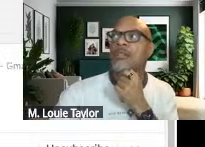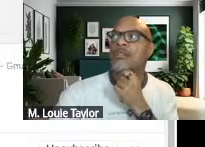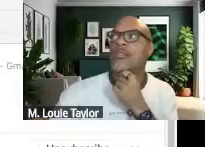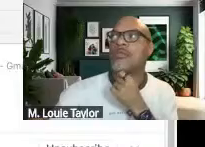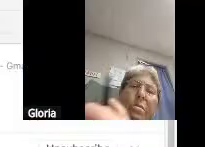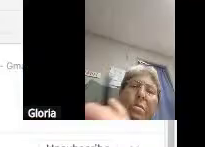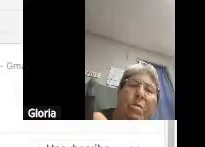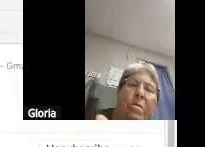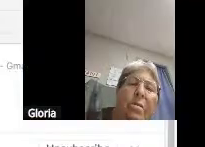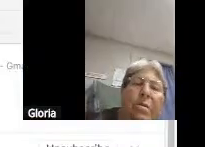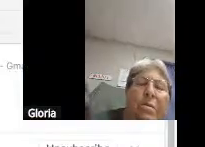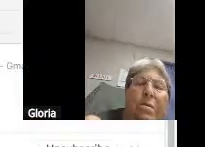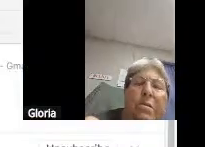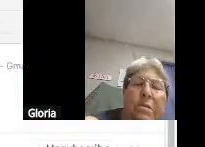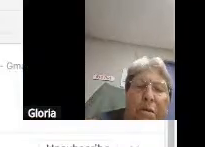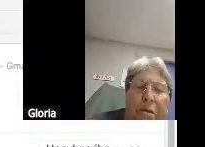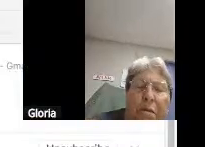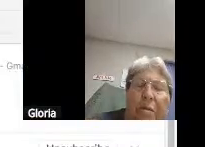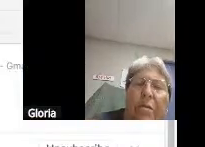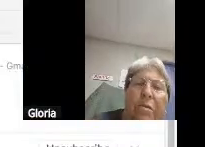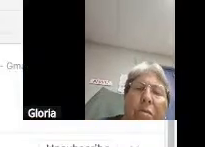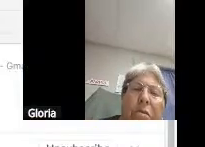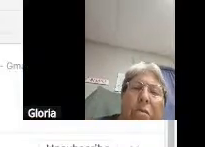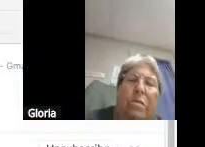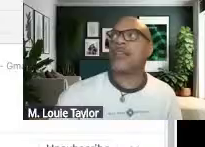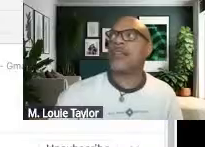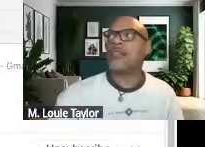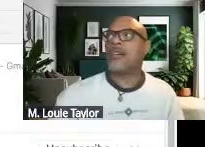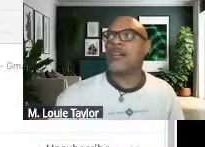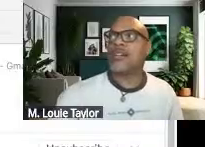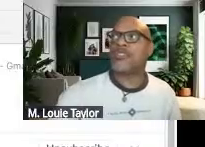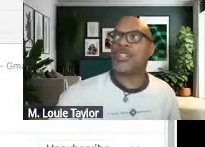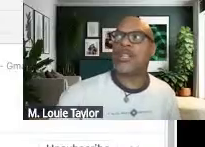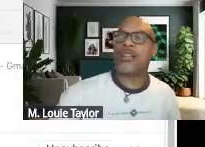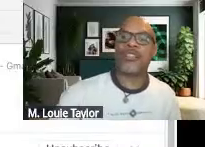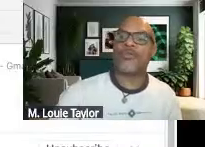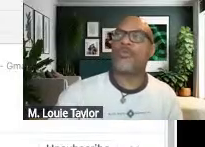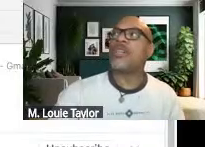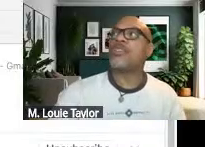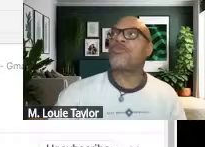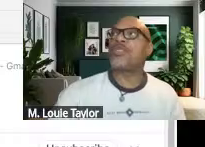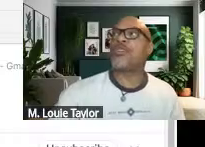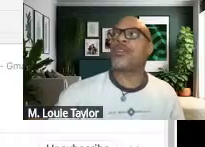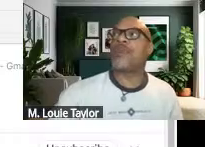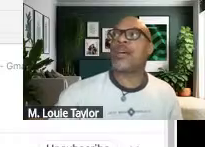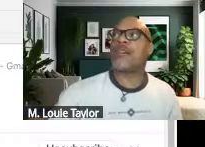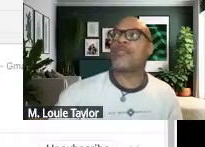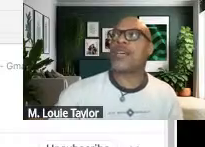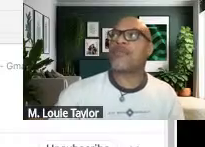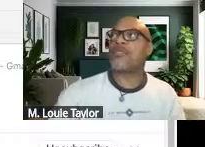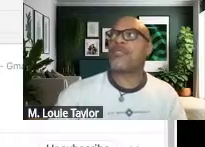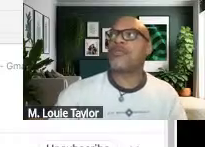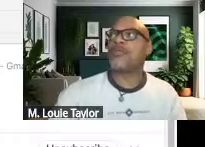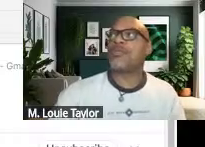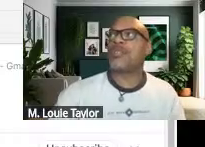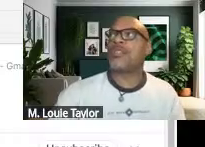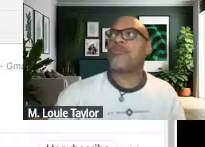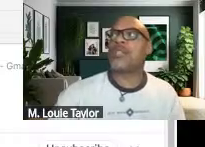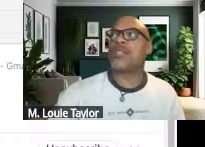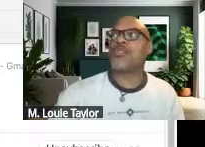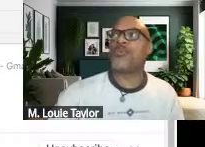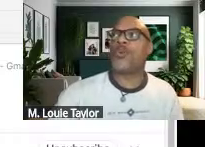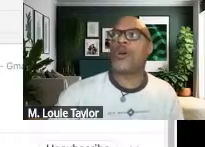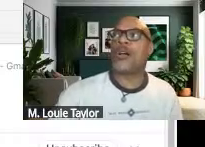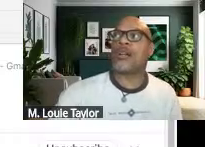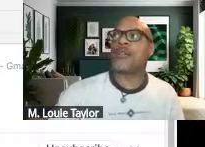right. So this is the email that came in yesterday. She lost 130 pounds after losing the